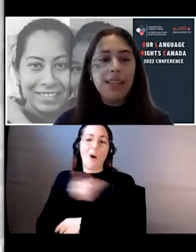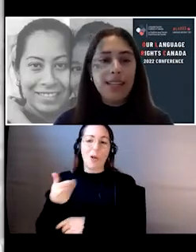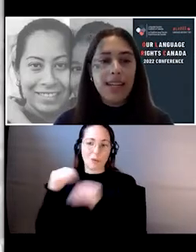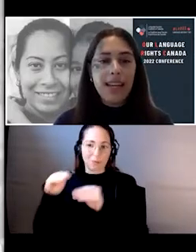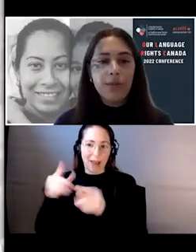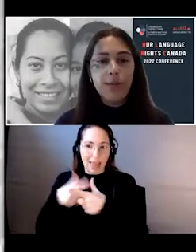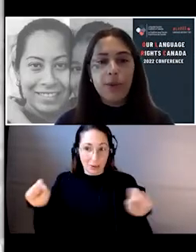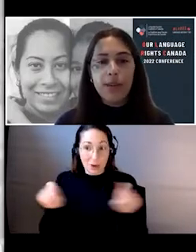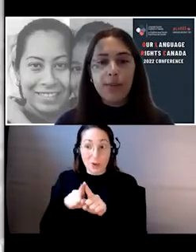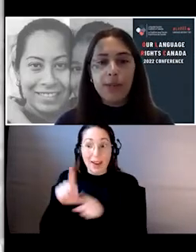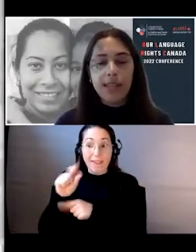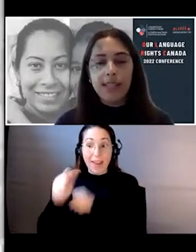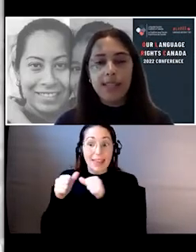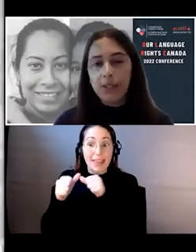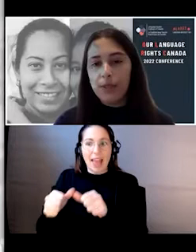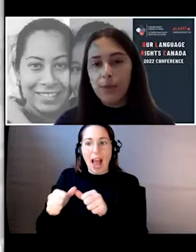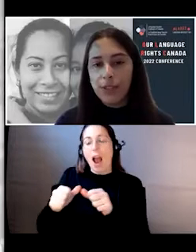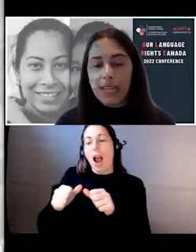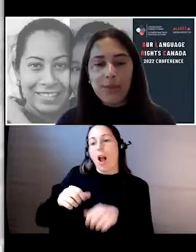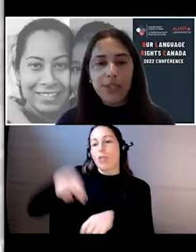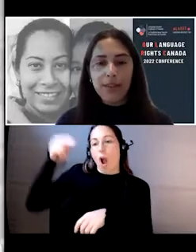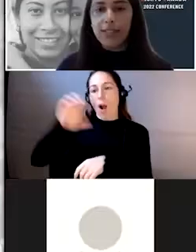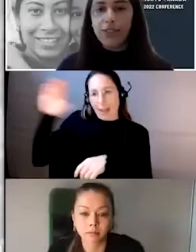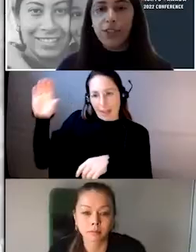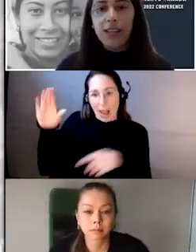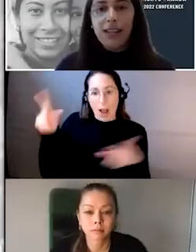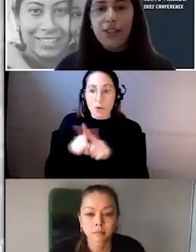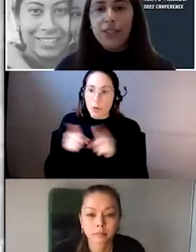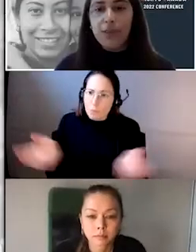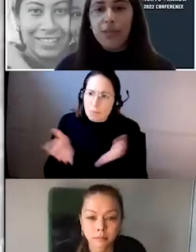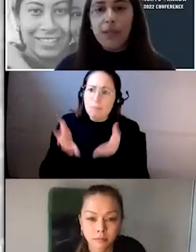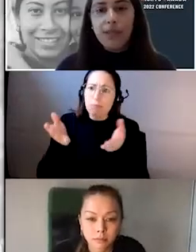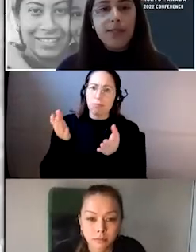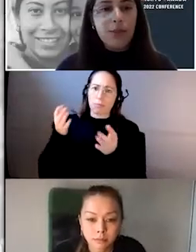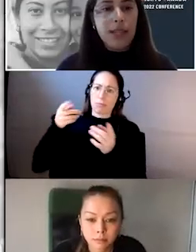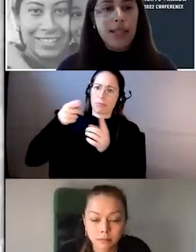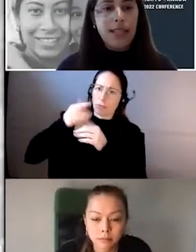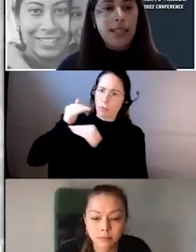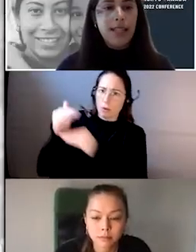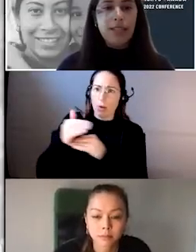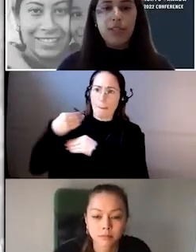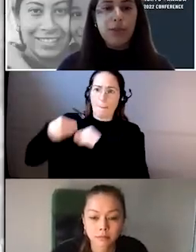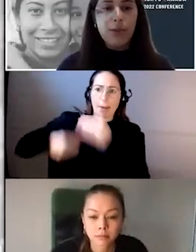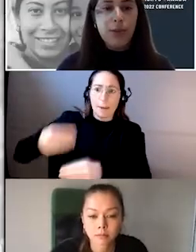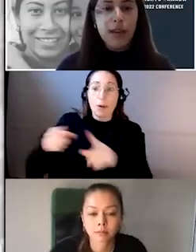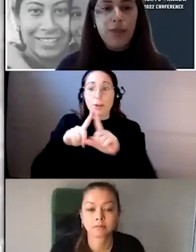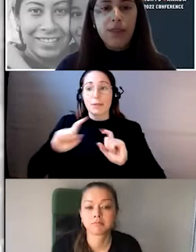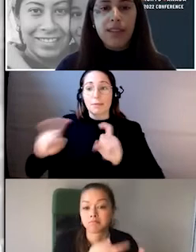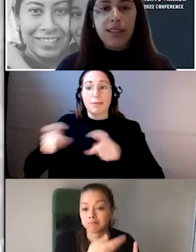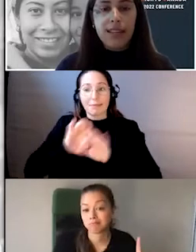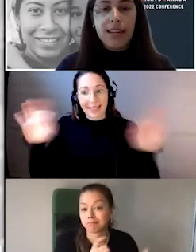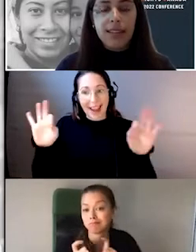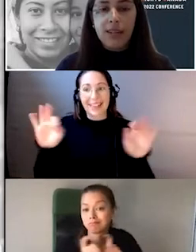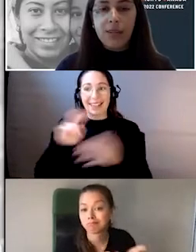and is dedicated to promoting and protecting this country's rich language heritage. She's the recipient of the 2019 Achievement Award from